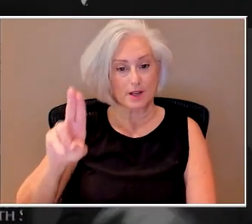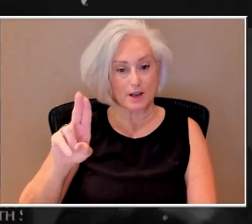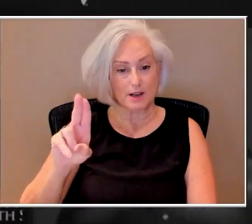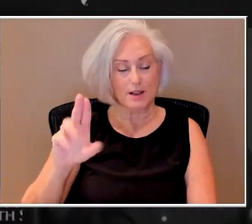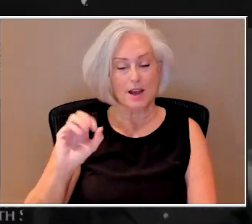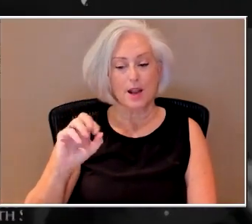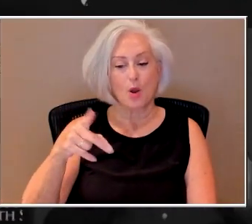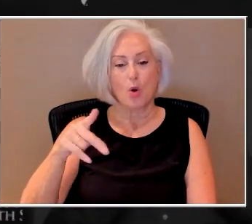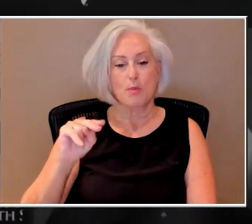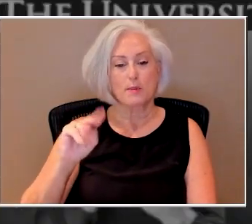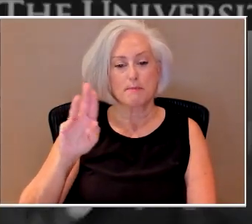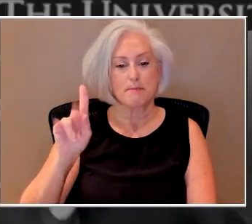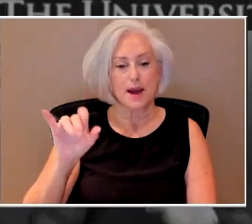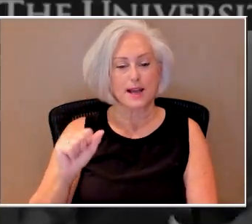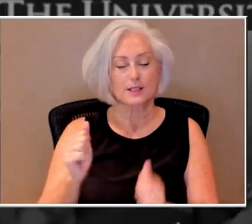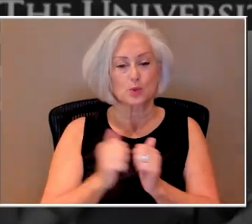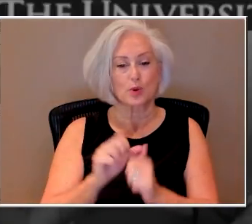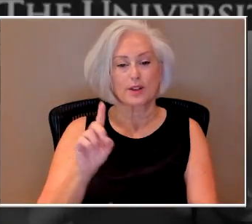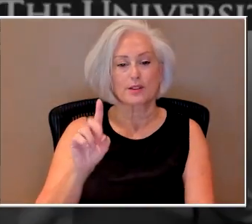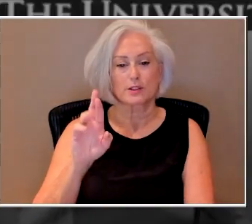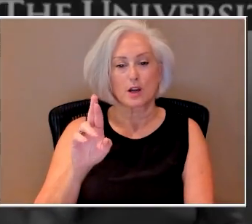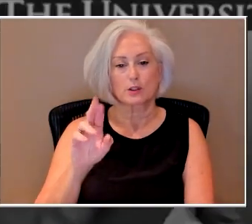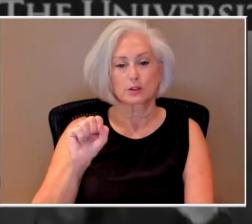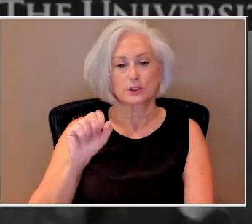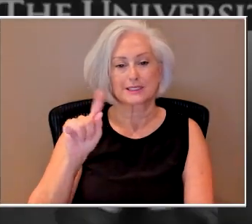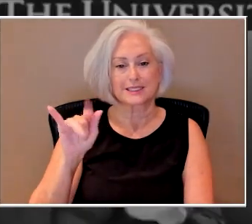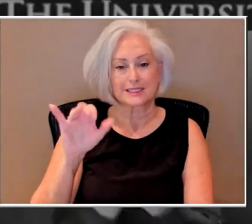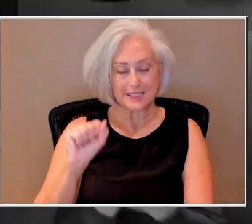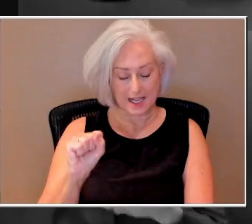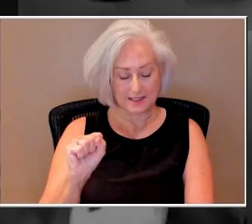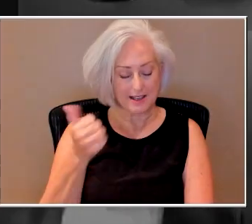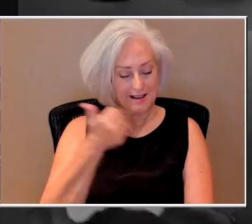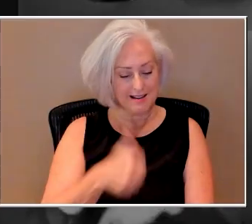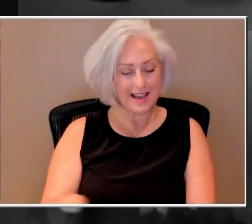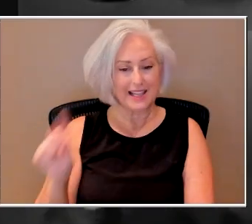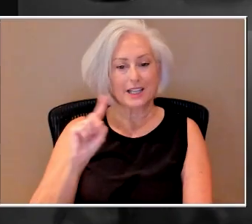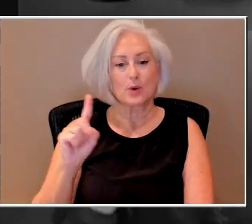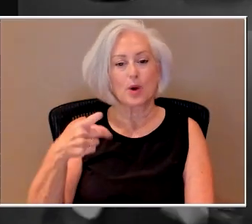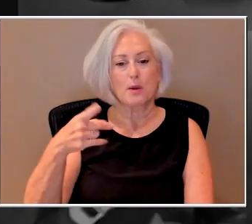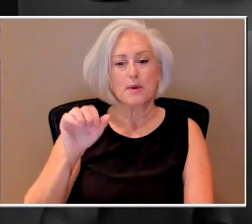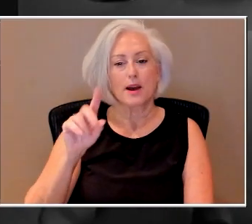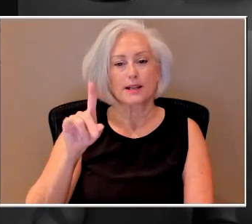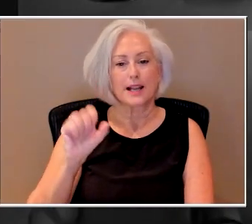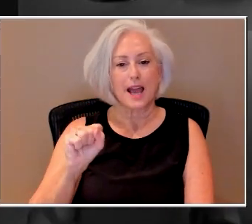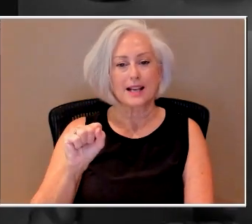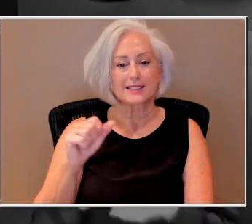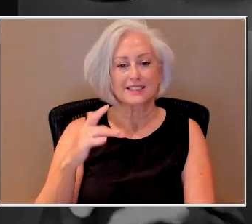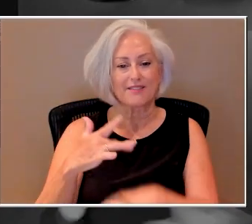Mics with Dr. Stites podcast. Now, everywhere podcasts are available.